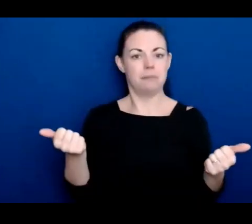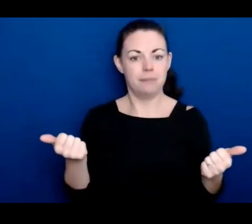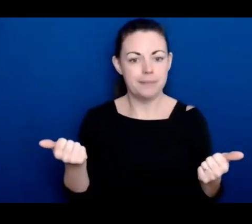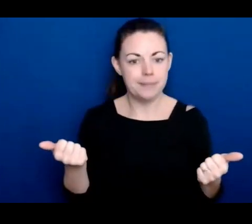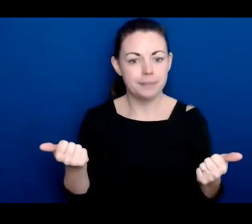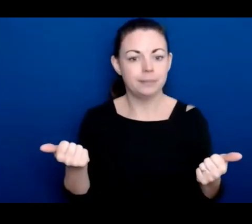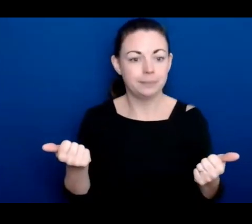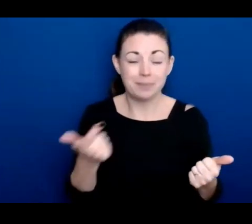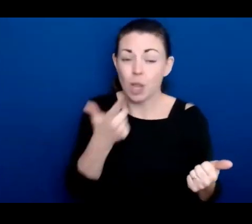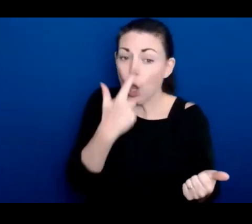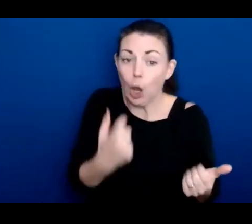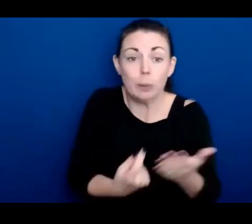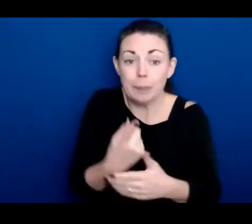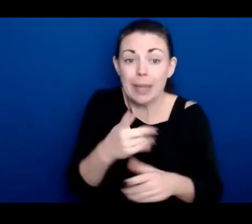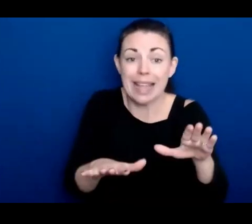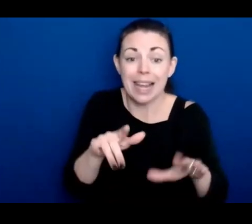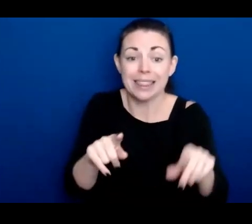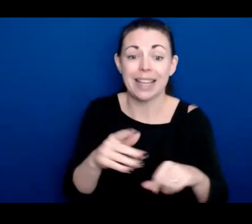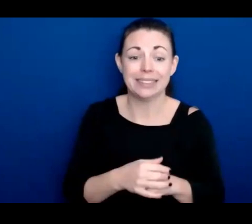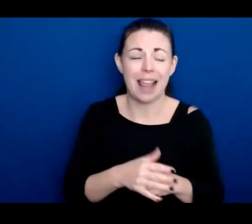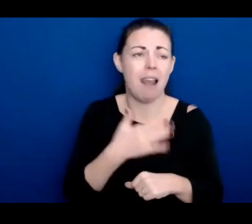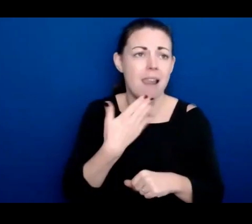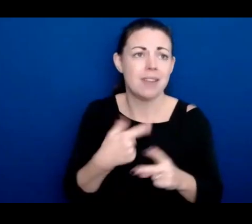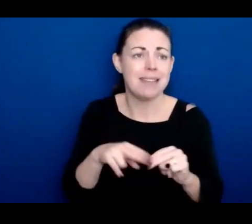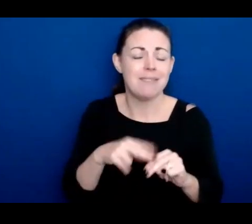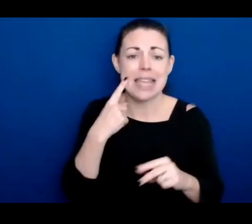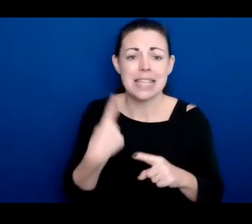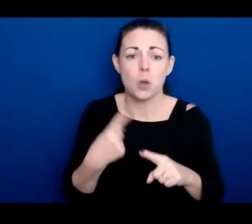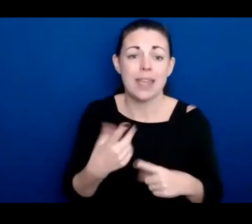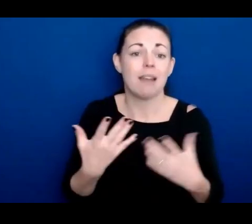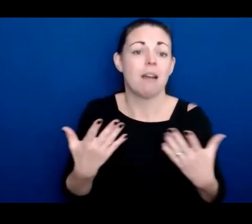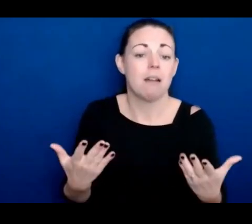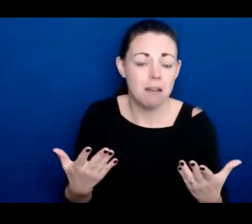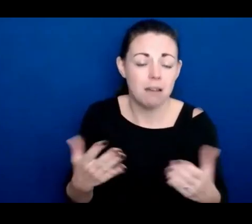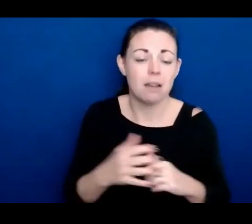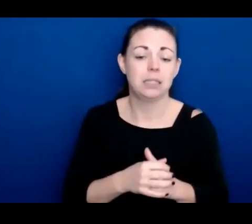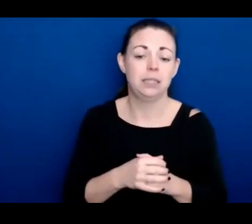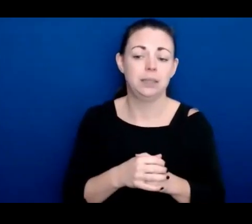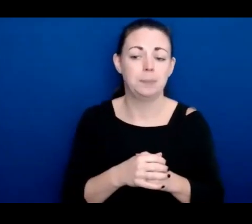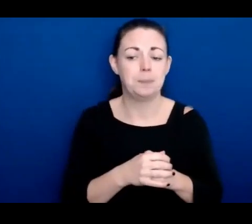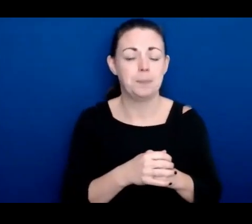tinnitus goes away. It's lovely if it's as easy and quick as that. But the